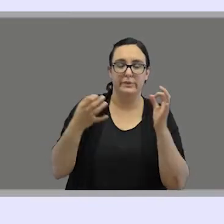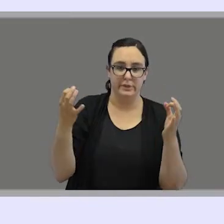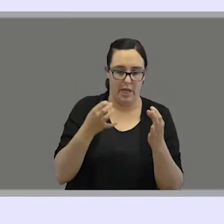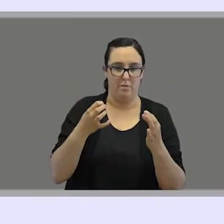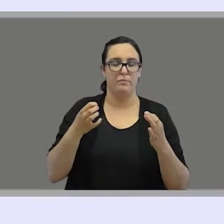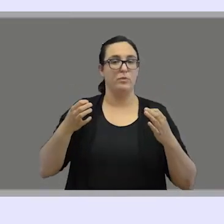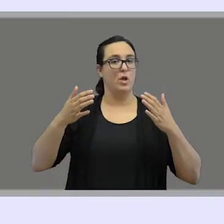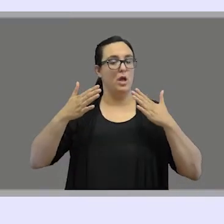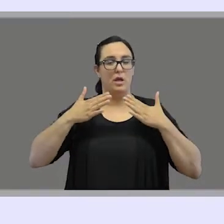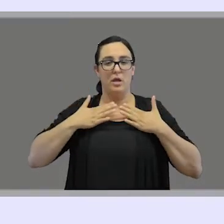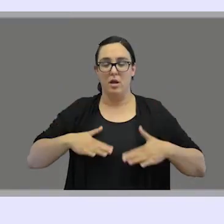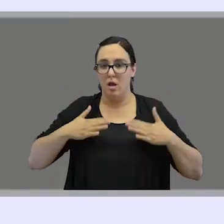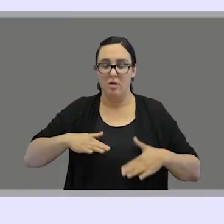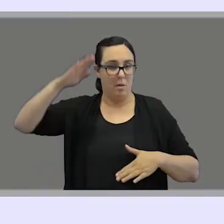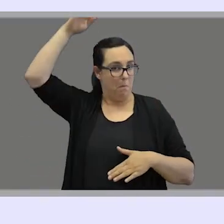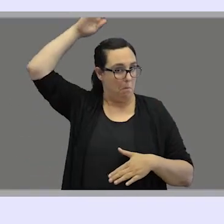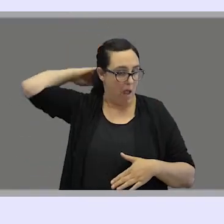like not a pattern